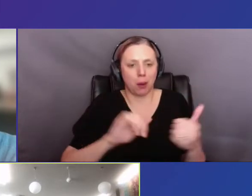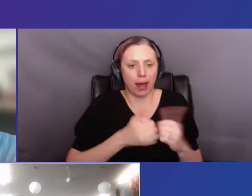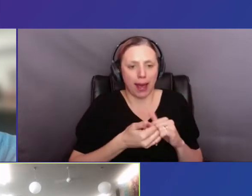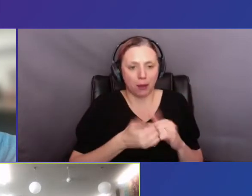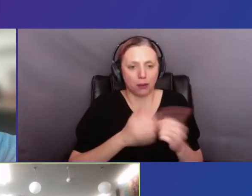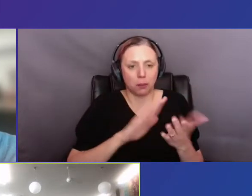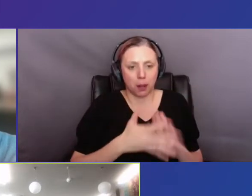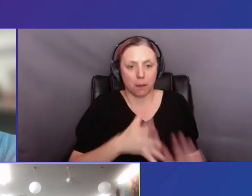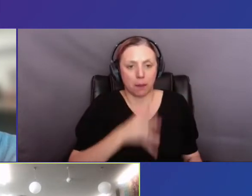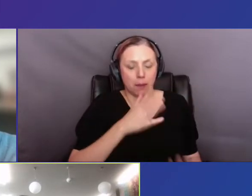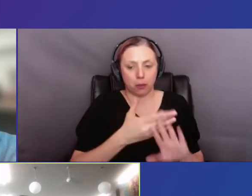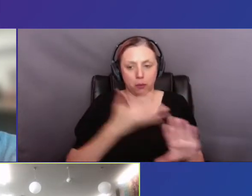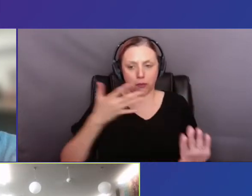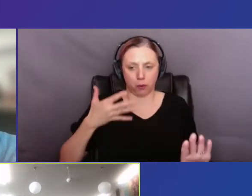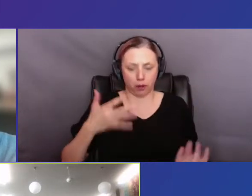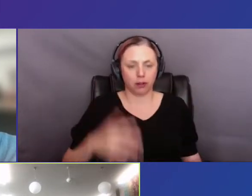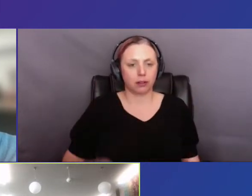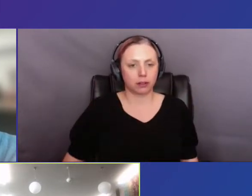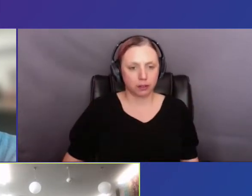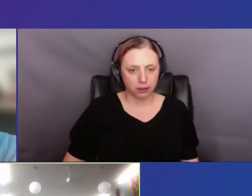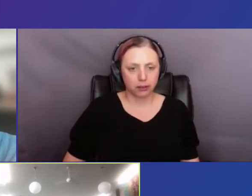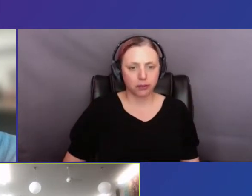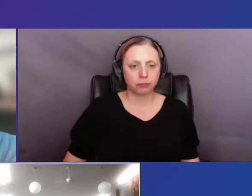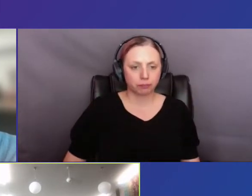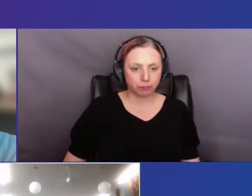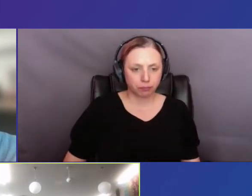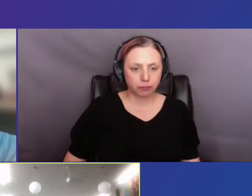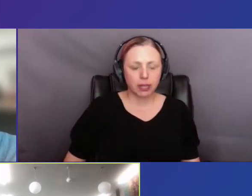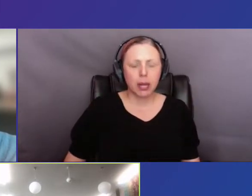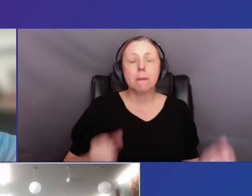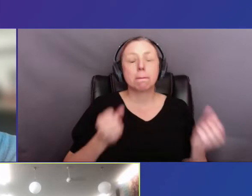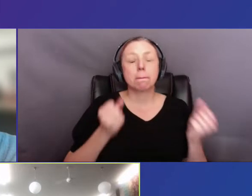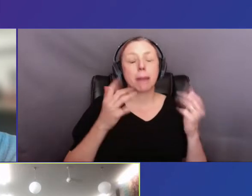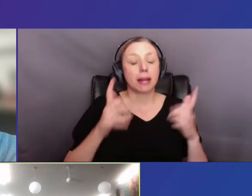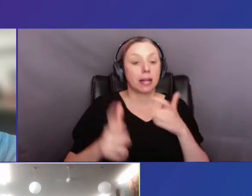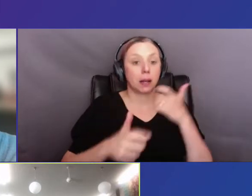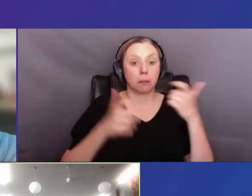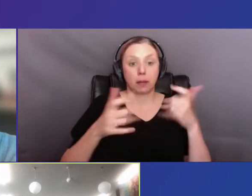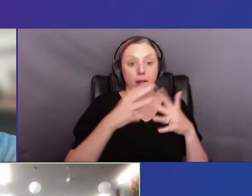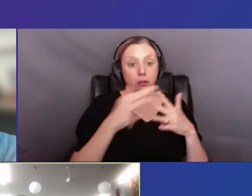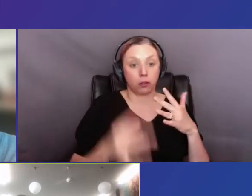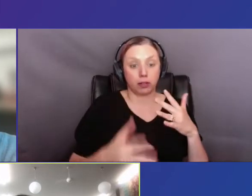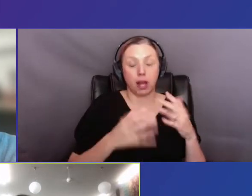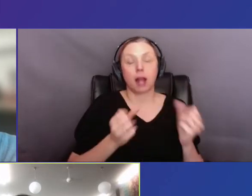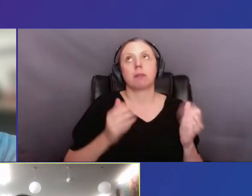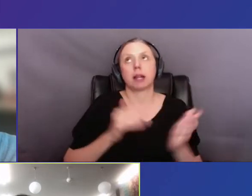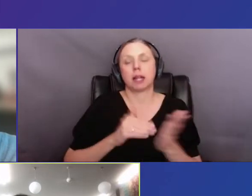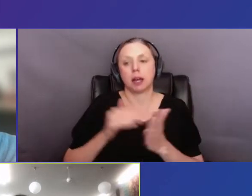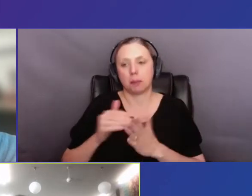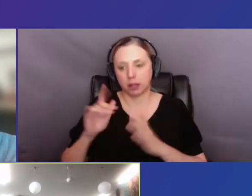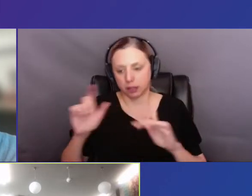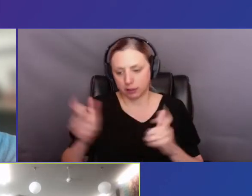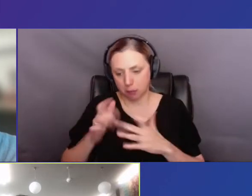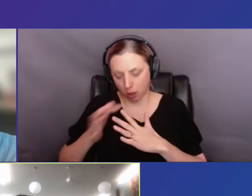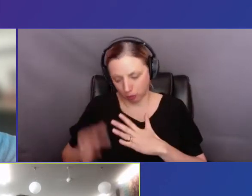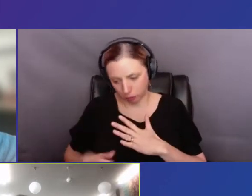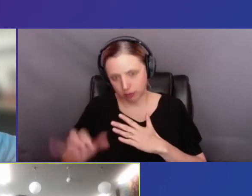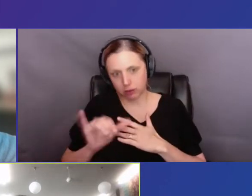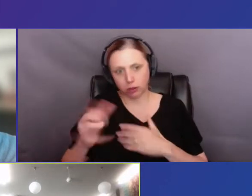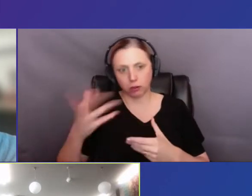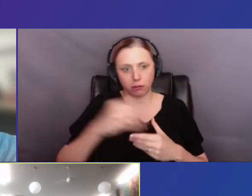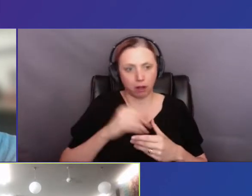Many major choices and a million more smaller choices to be